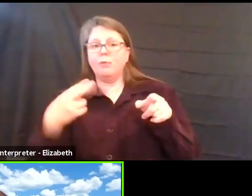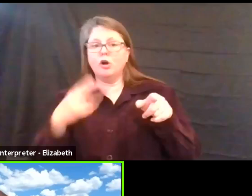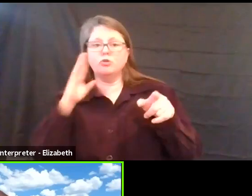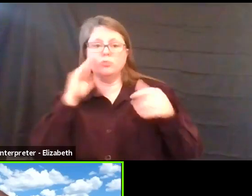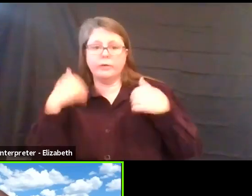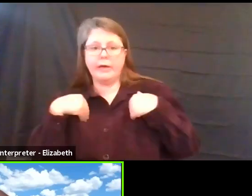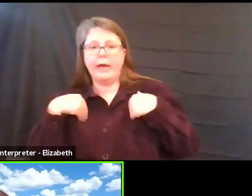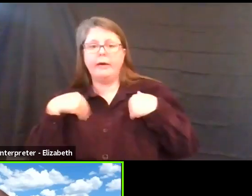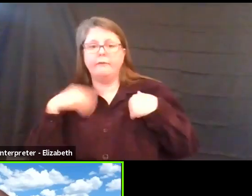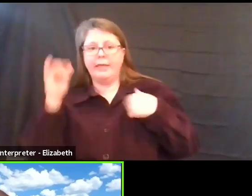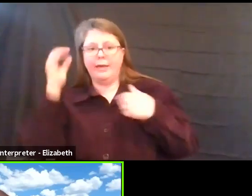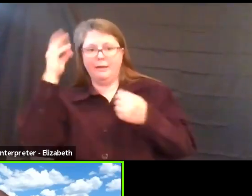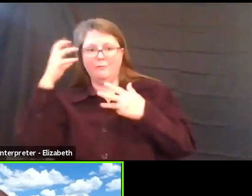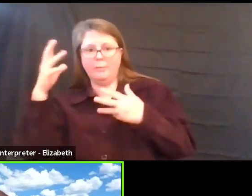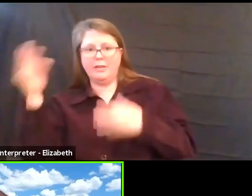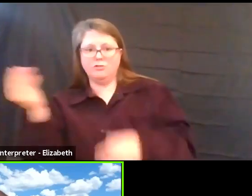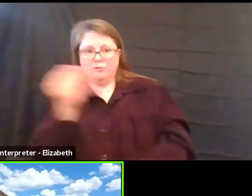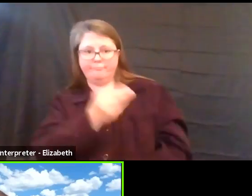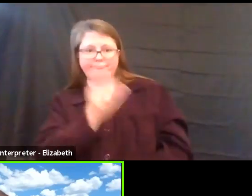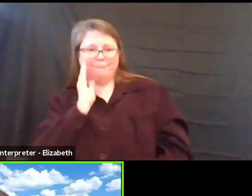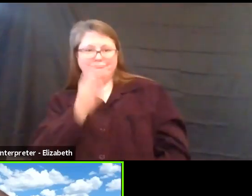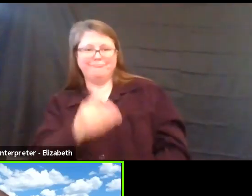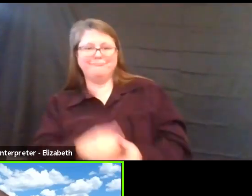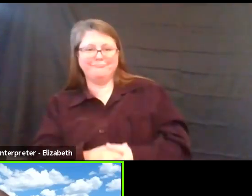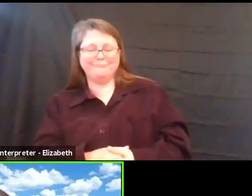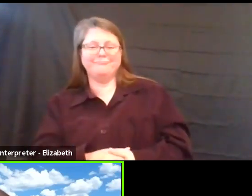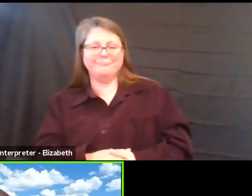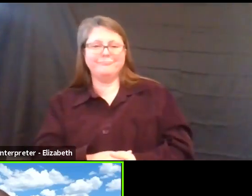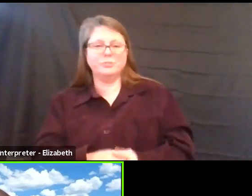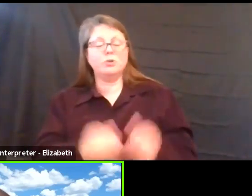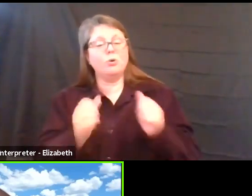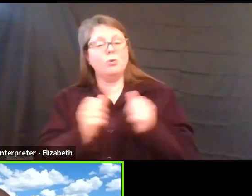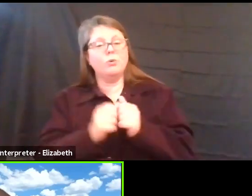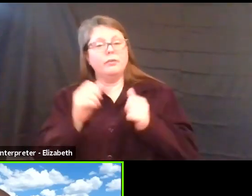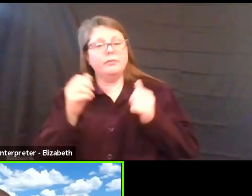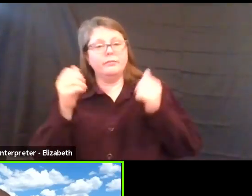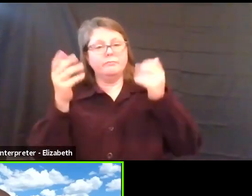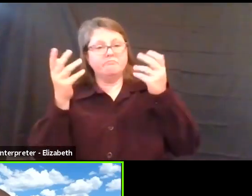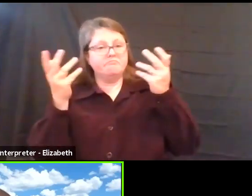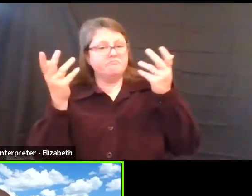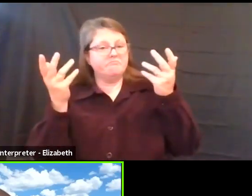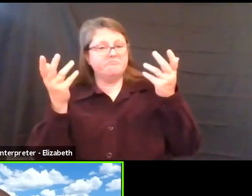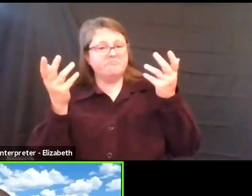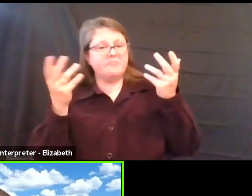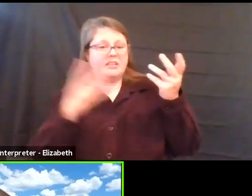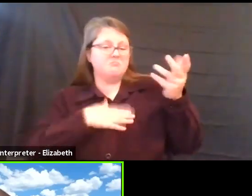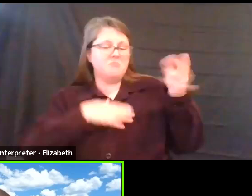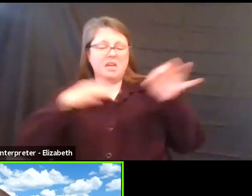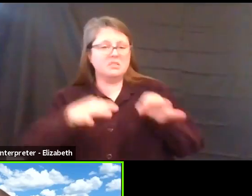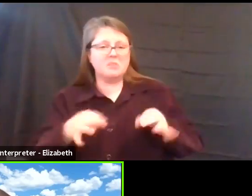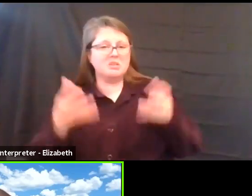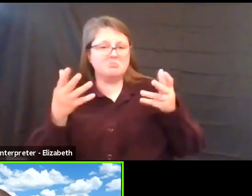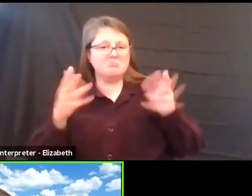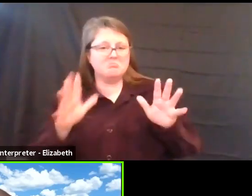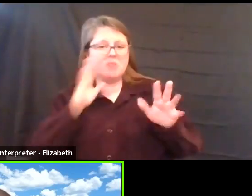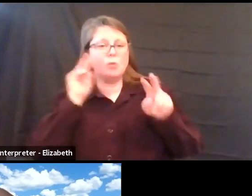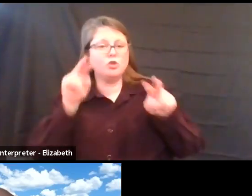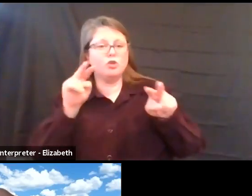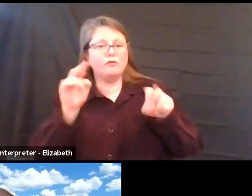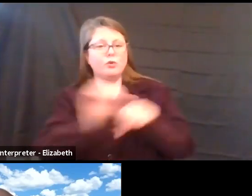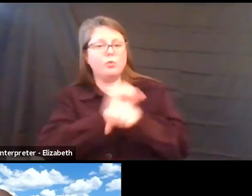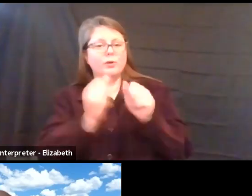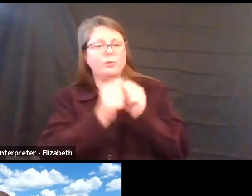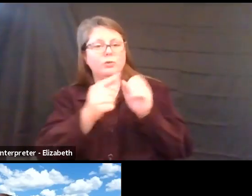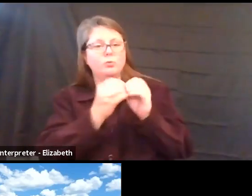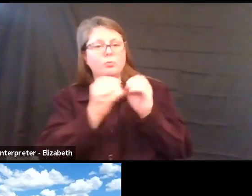with that, I will turn it back and look forward to working with you all down the road. So Bill,